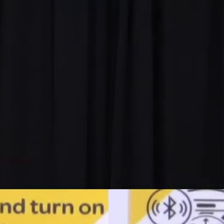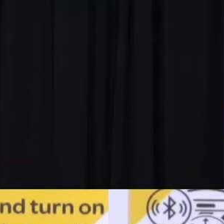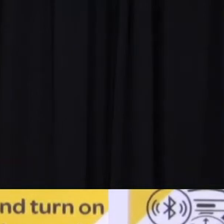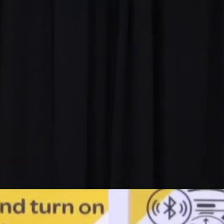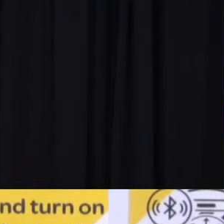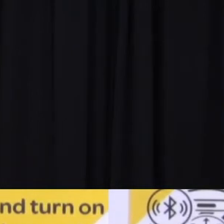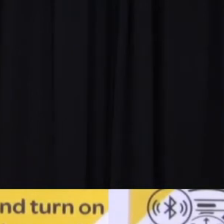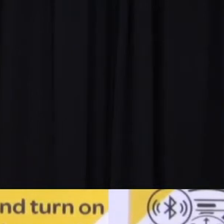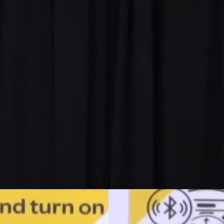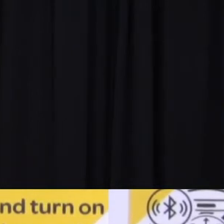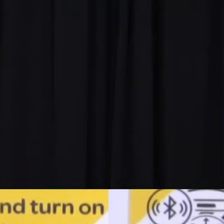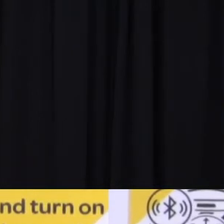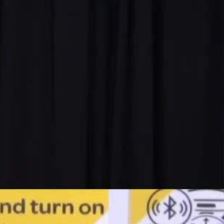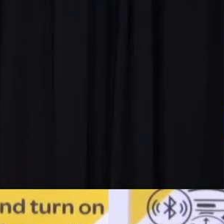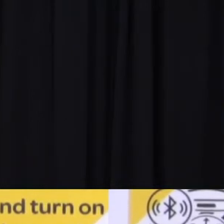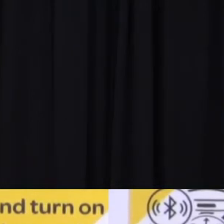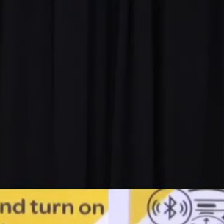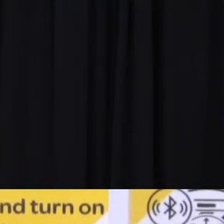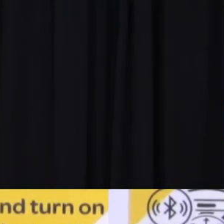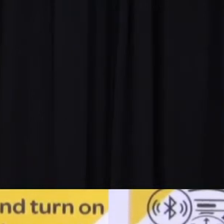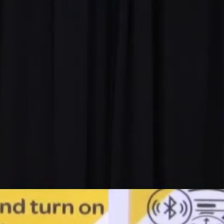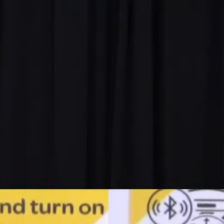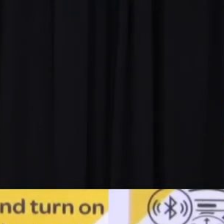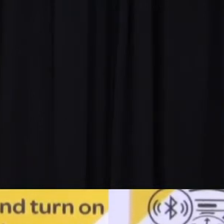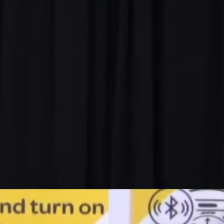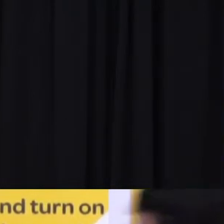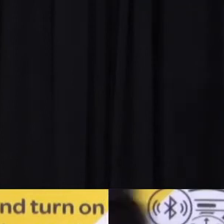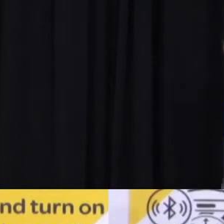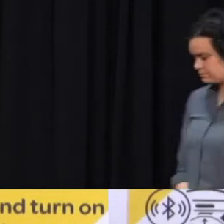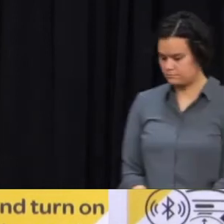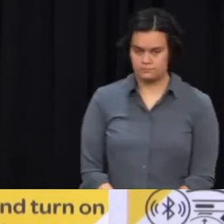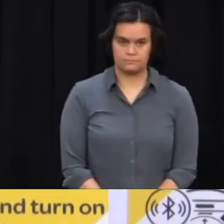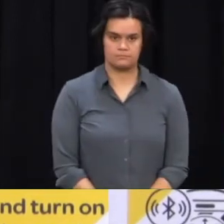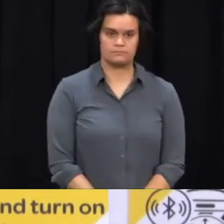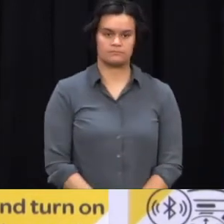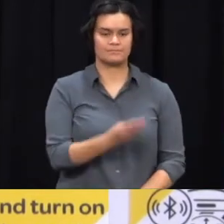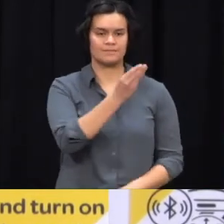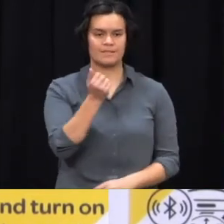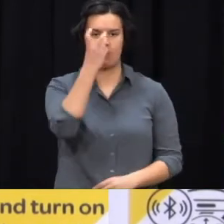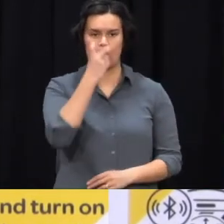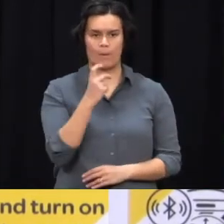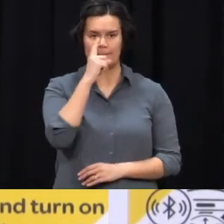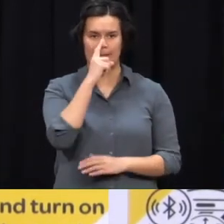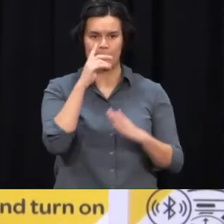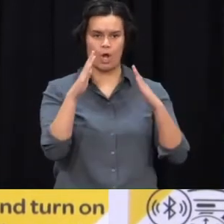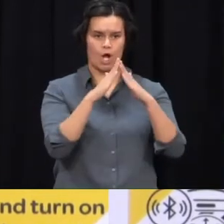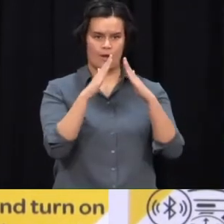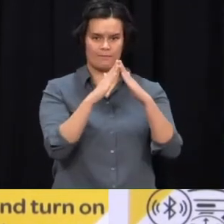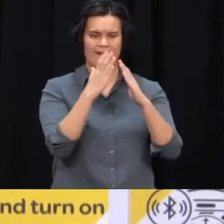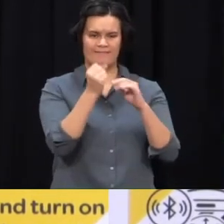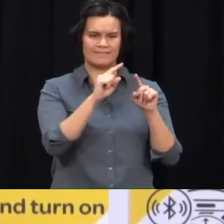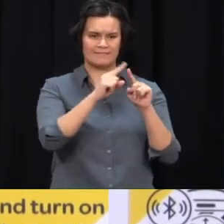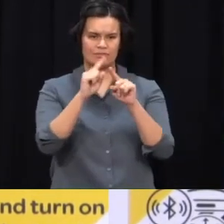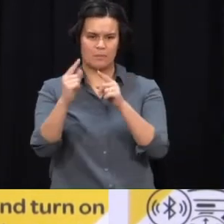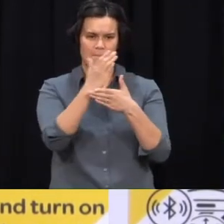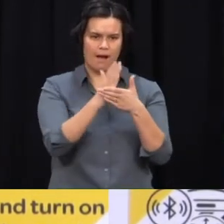level beds and have huge staff shortages because nurses are leaving for district health boards and to become COVID vaccinators. What is your